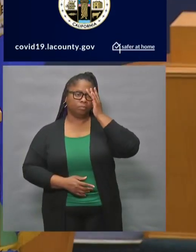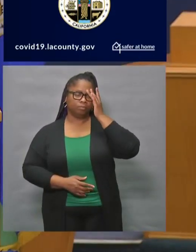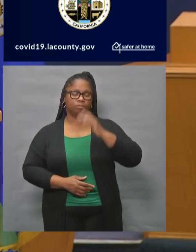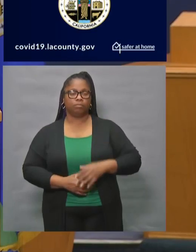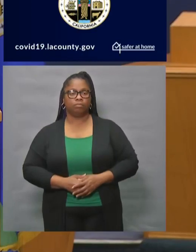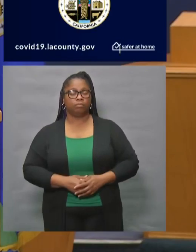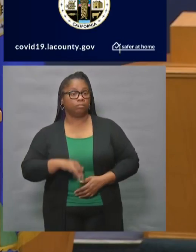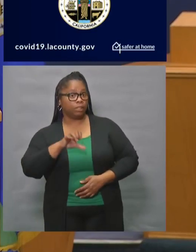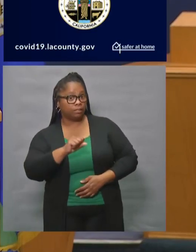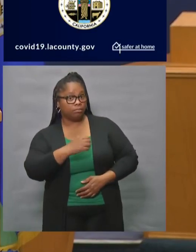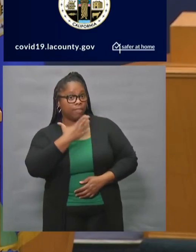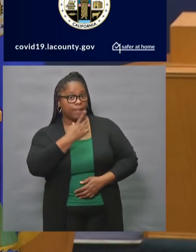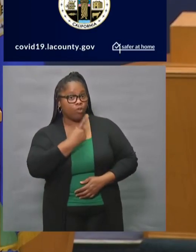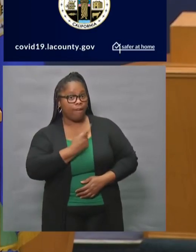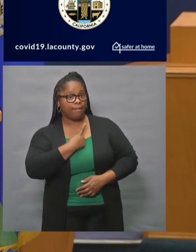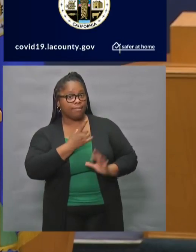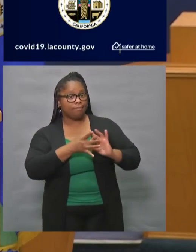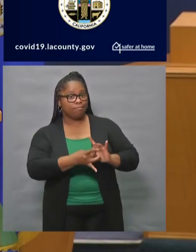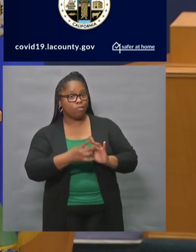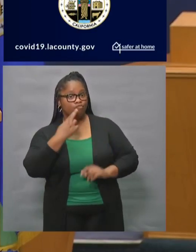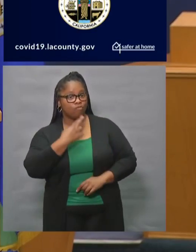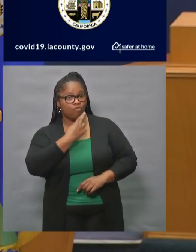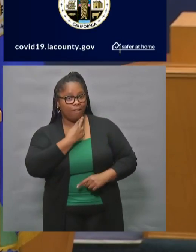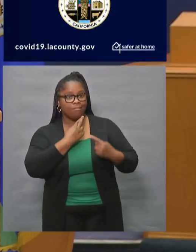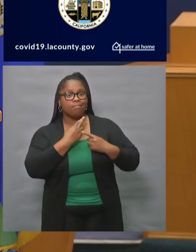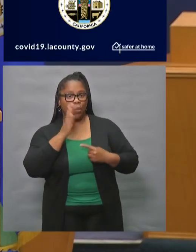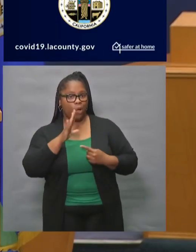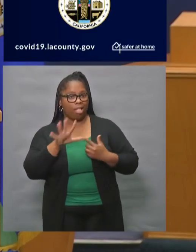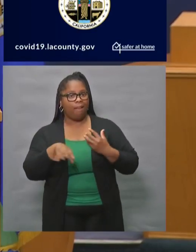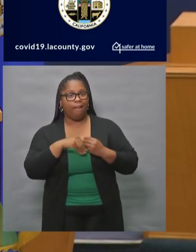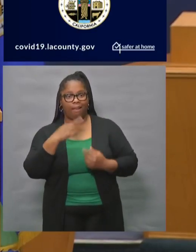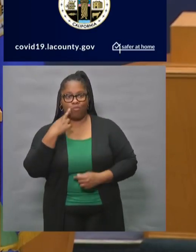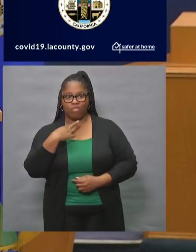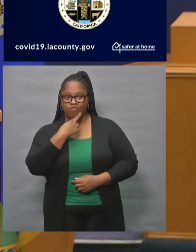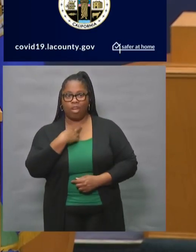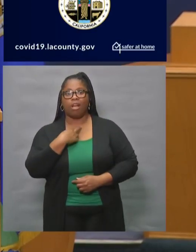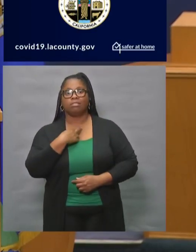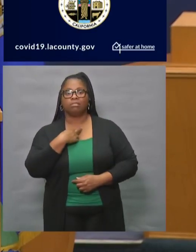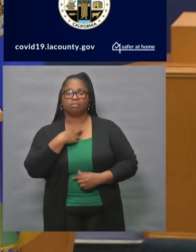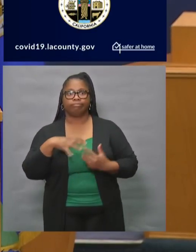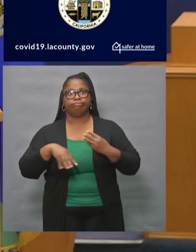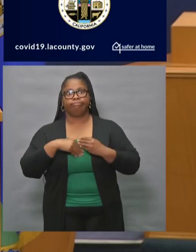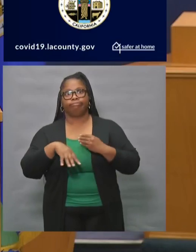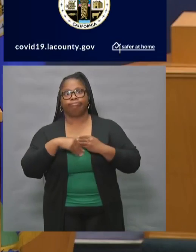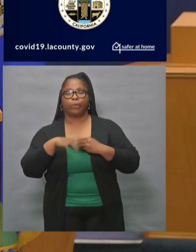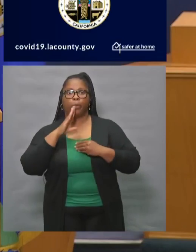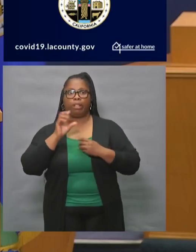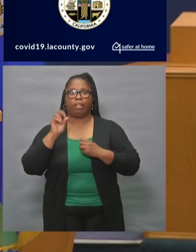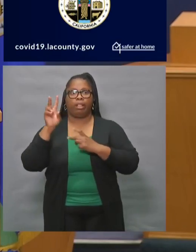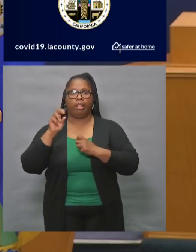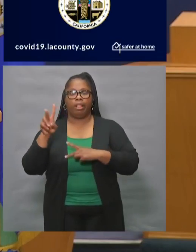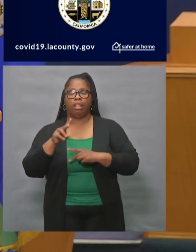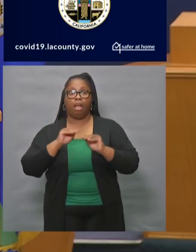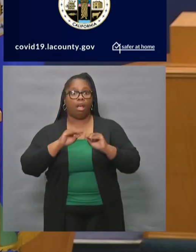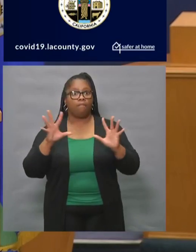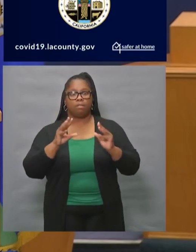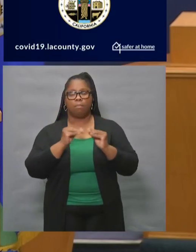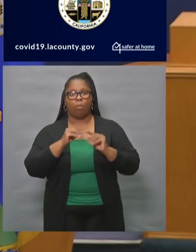Yes, and thanks for the question about restaurants. We will be adding restaurants to the list as time goes by. Obviously, we get more calls to